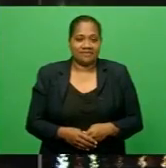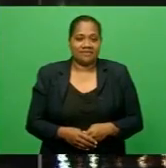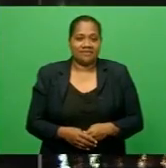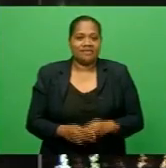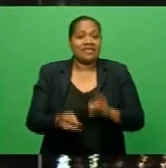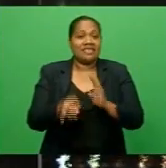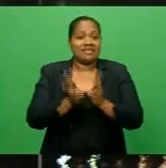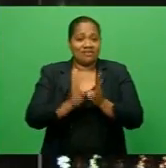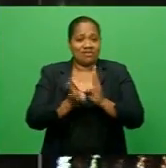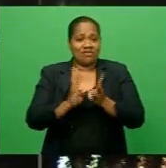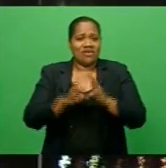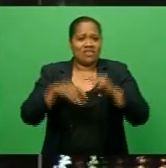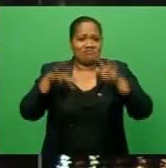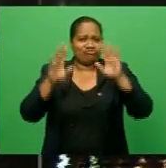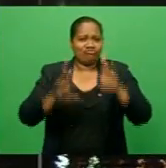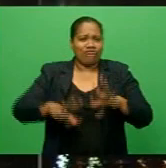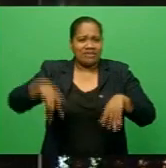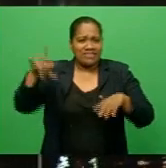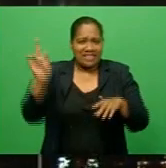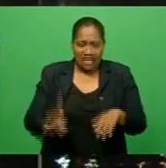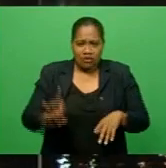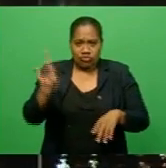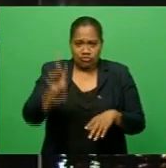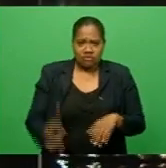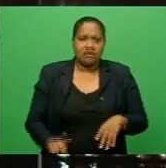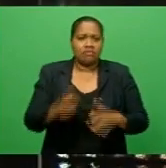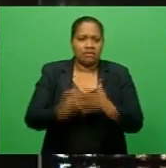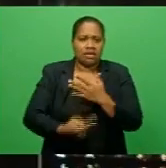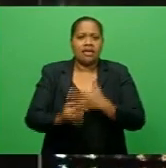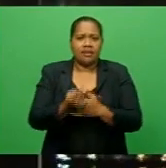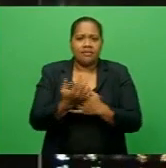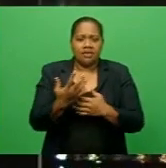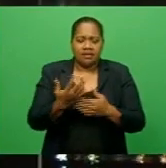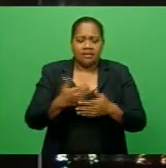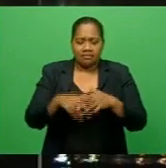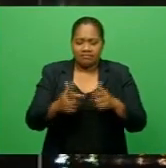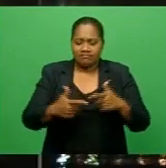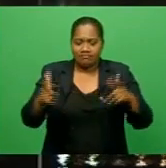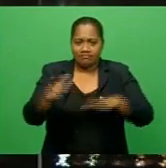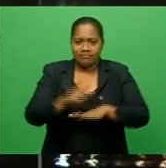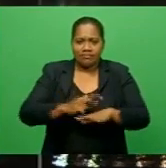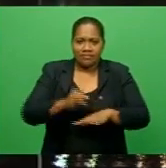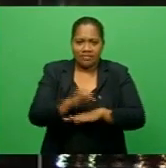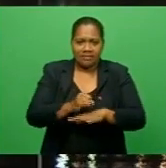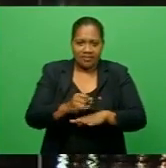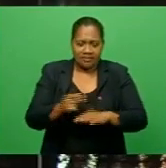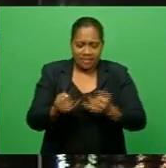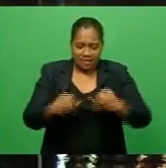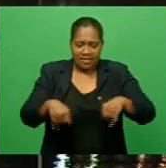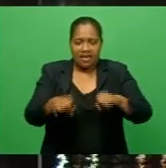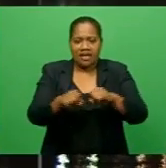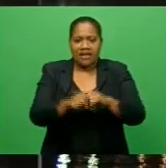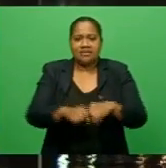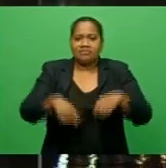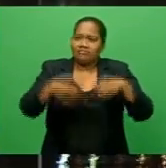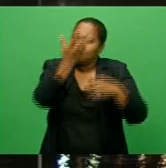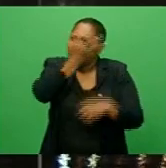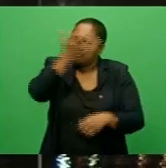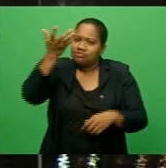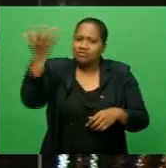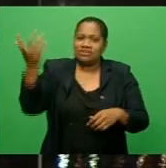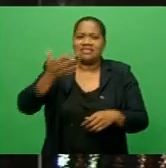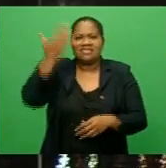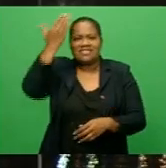And in weather, showers and thunderstorms was experienced over the interior of the larger islands. Cloudy conditions with afternoon and evening showers and